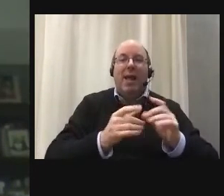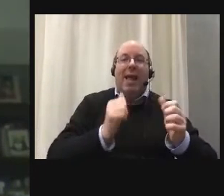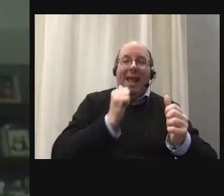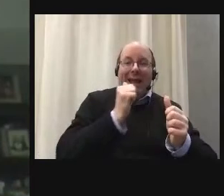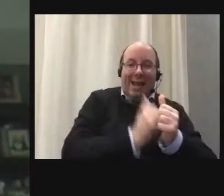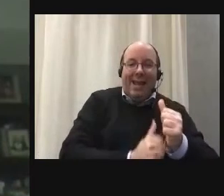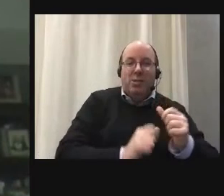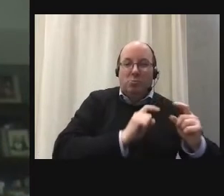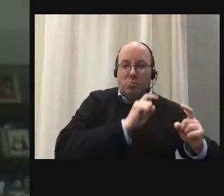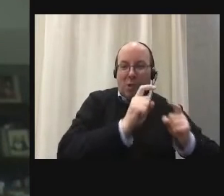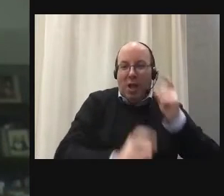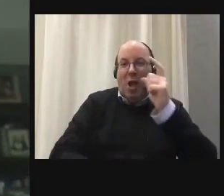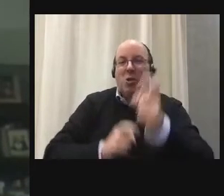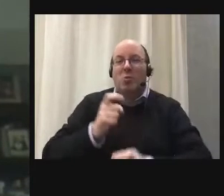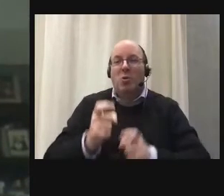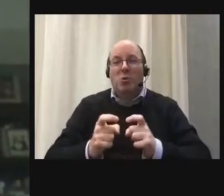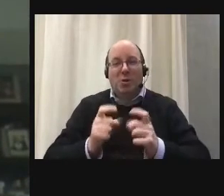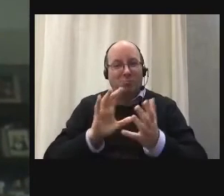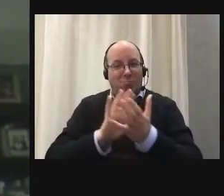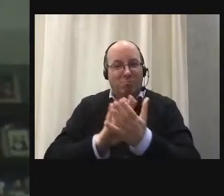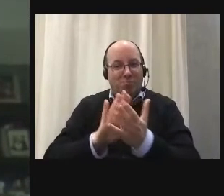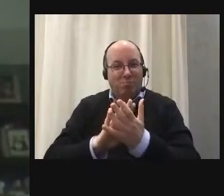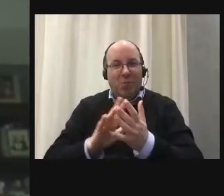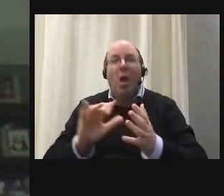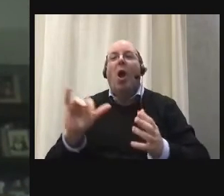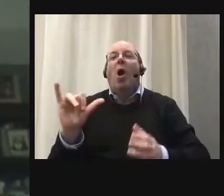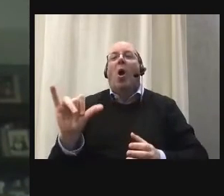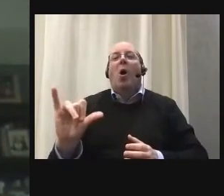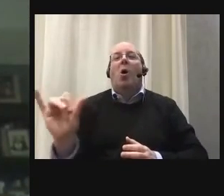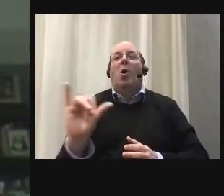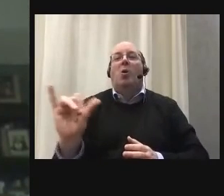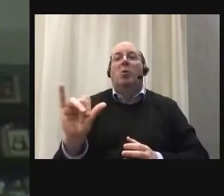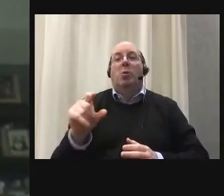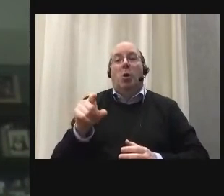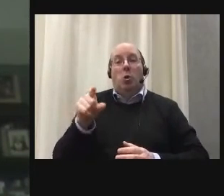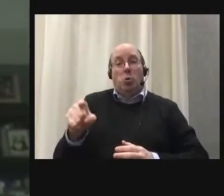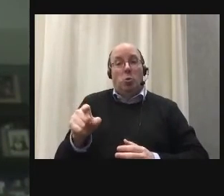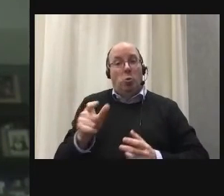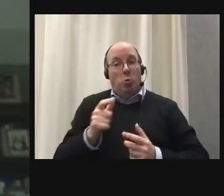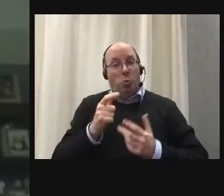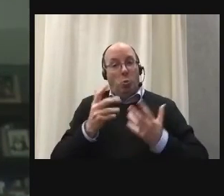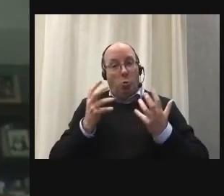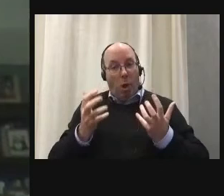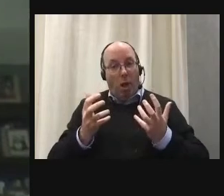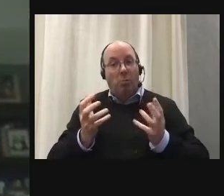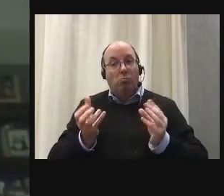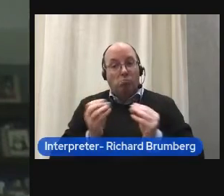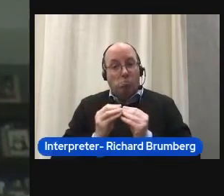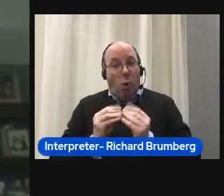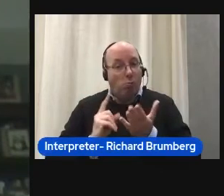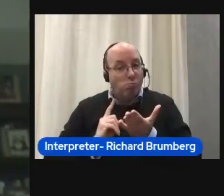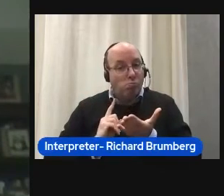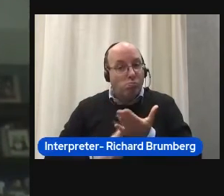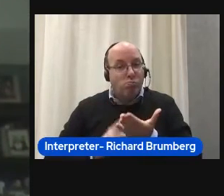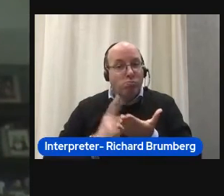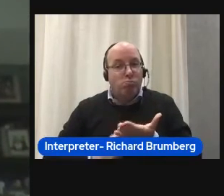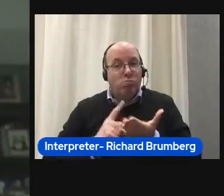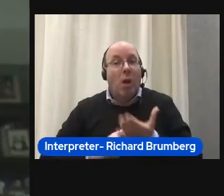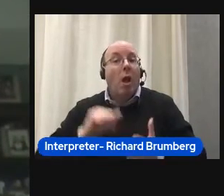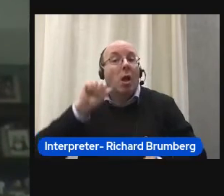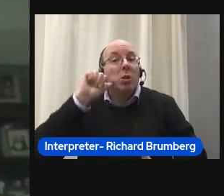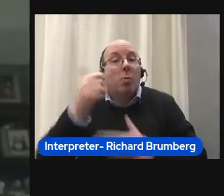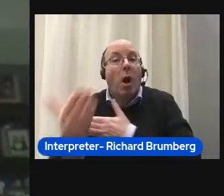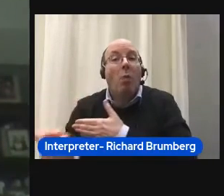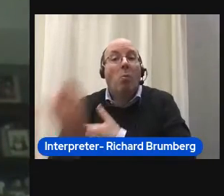all. I also want to extend an invitation if you're still interested in continuing conversation.